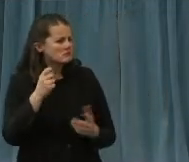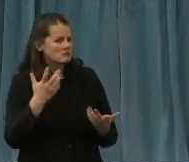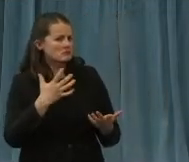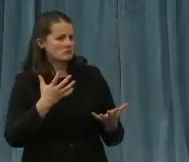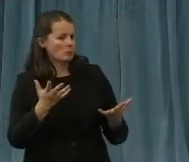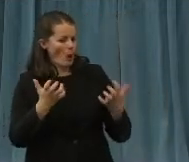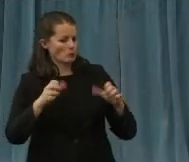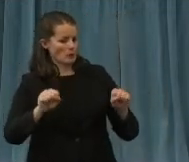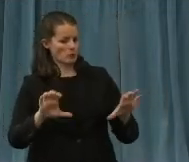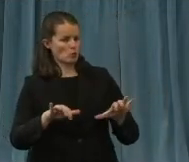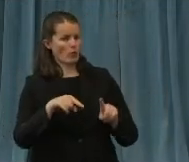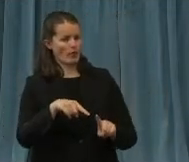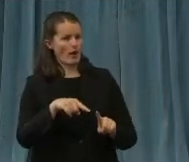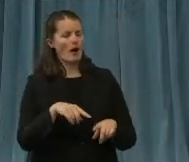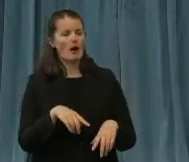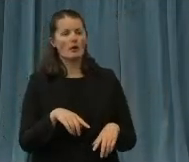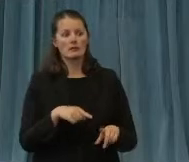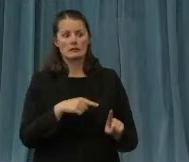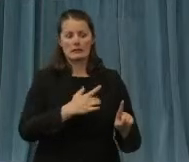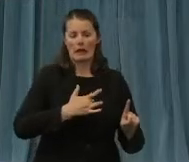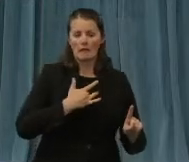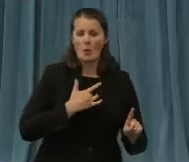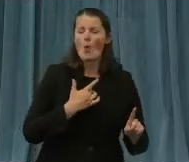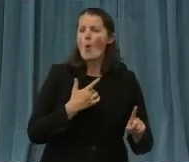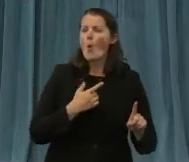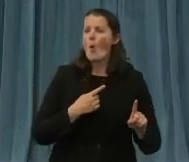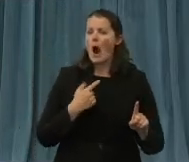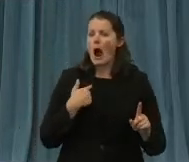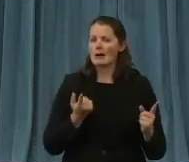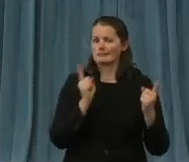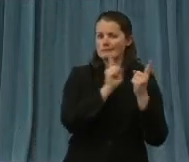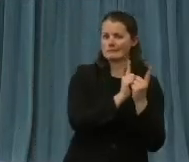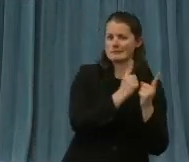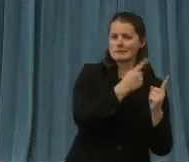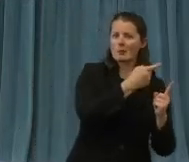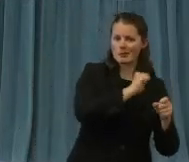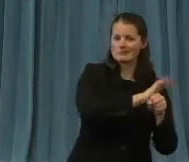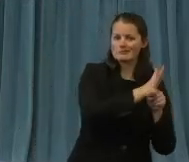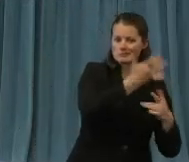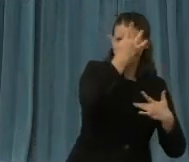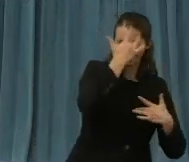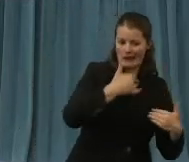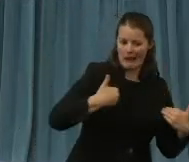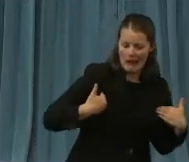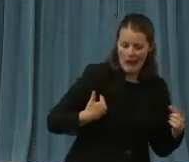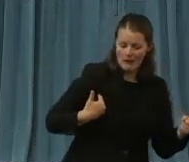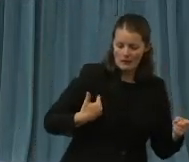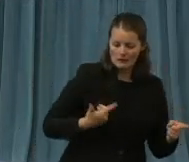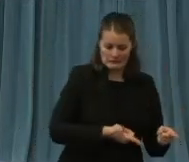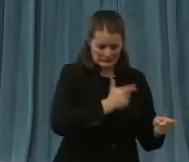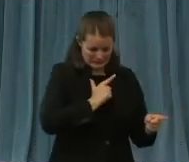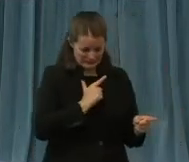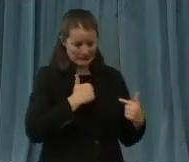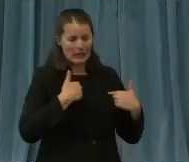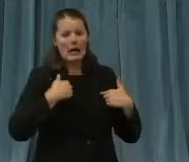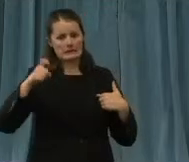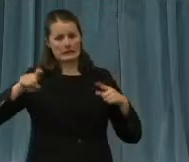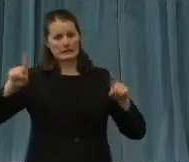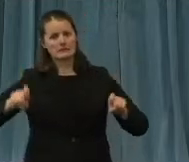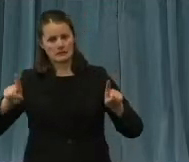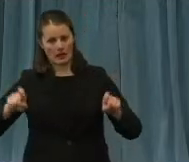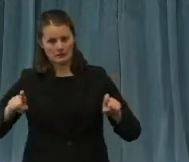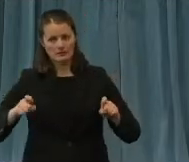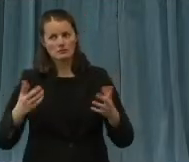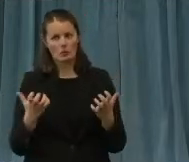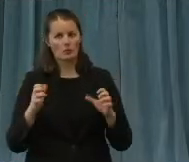think that they might have been exposed or they're not feeling well, so that we could test, just expand the universe of folks that we're testing, and I think everyone would